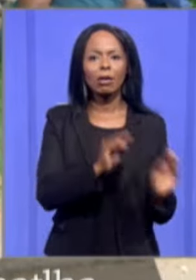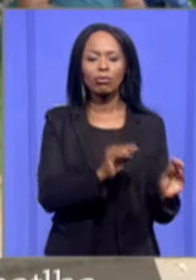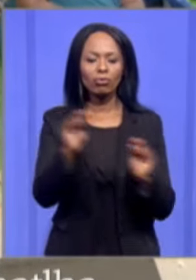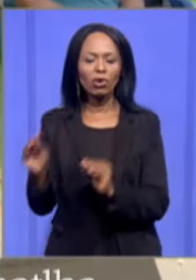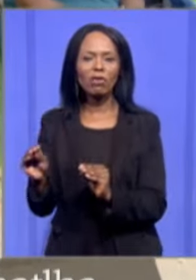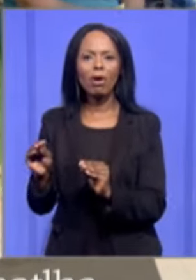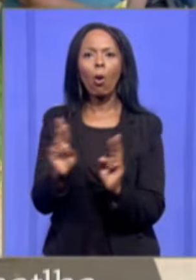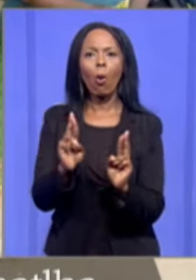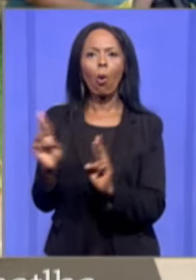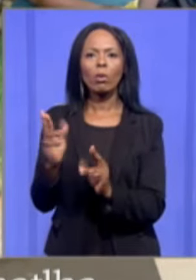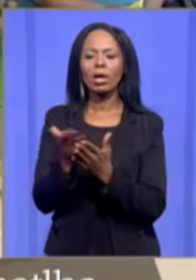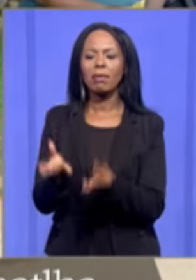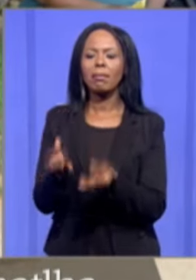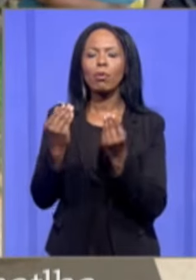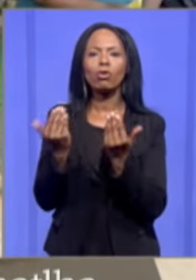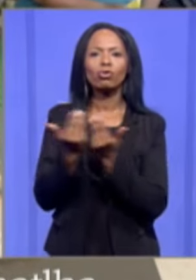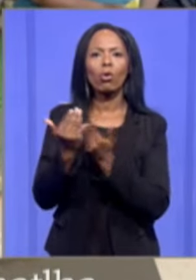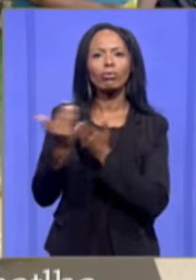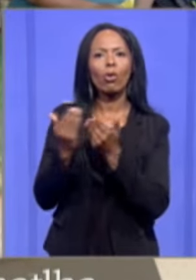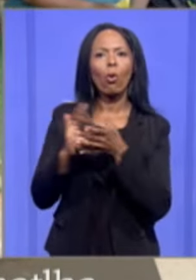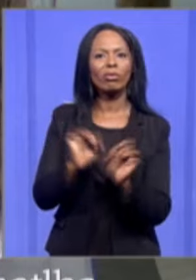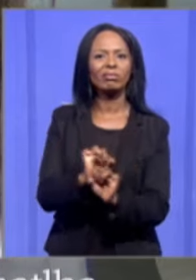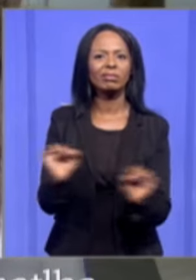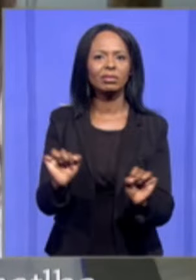kwa dikolong tse di gaufi le magae a bone.